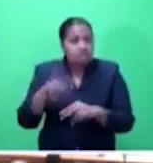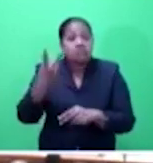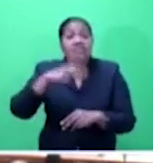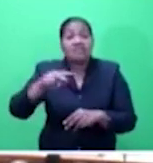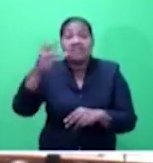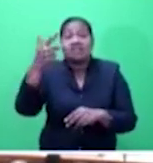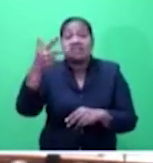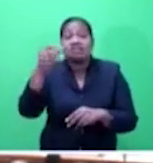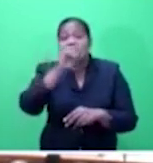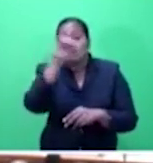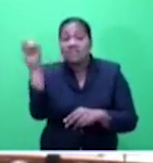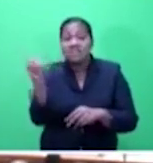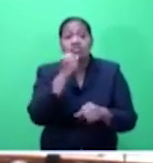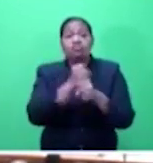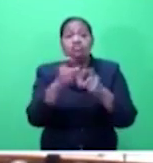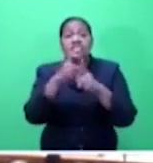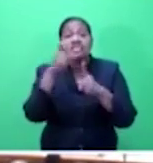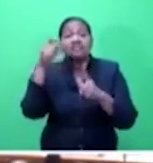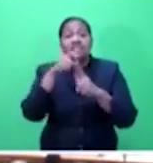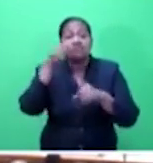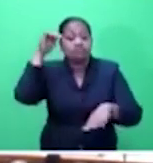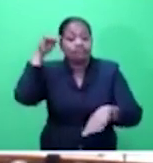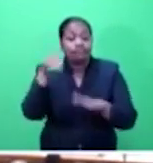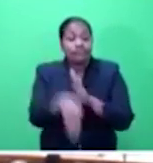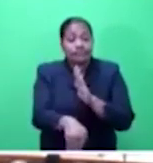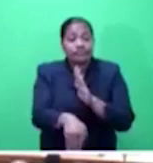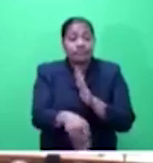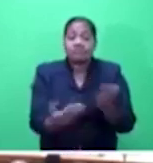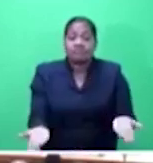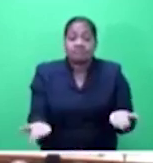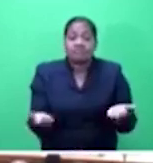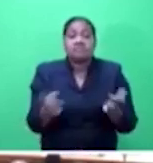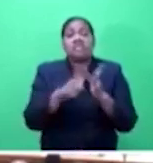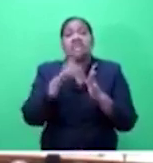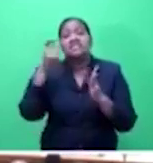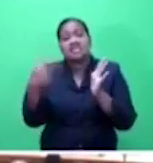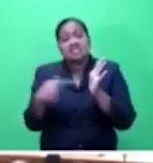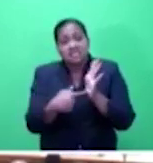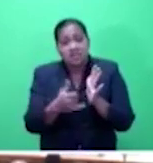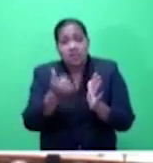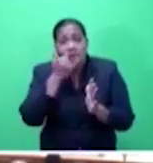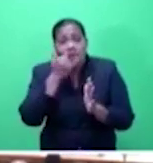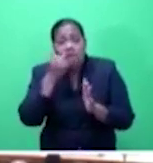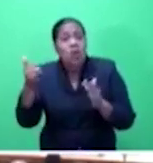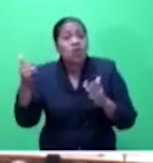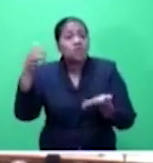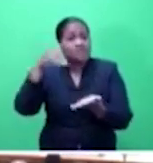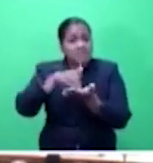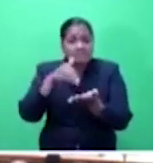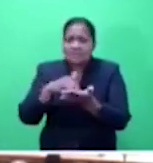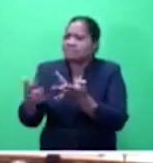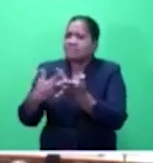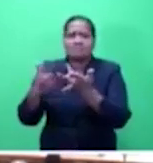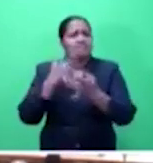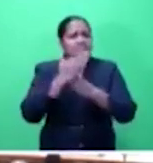gone. Even if we were an ICT-driven economy, call centers and other workplaces would close as well. In